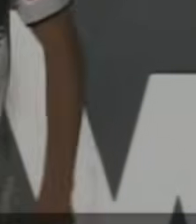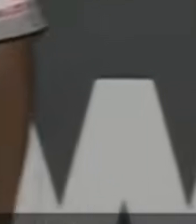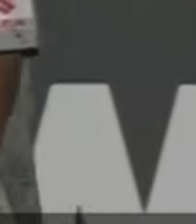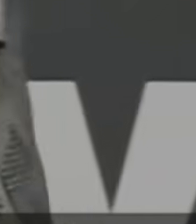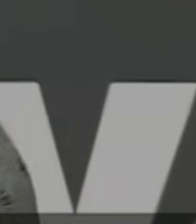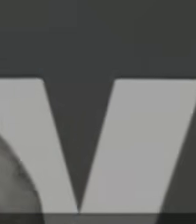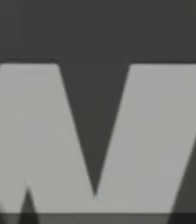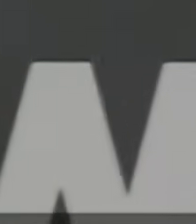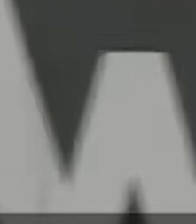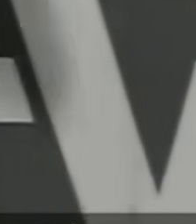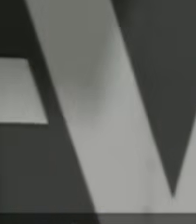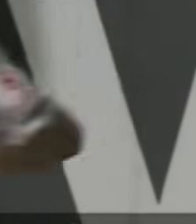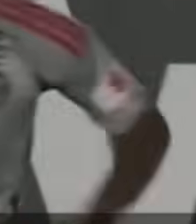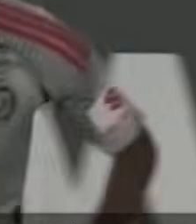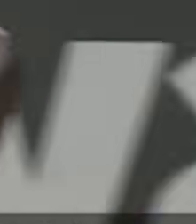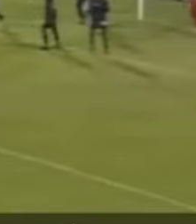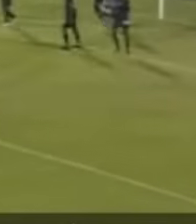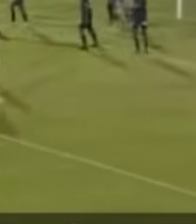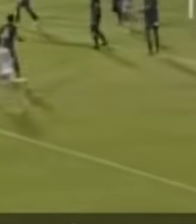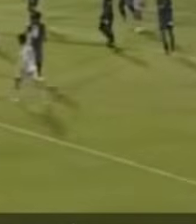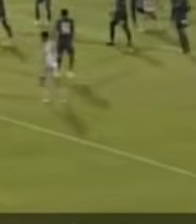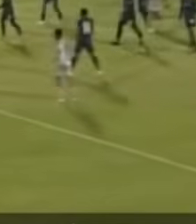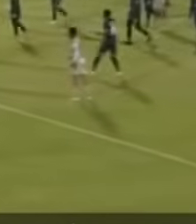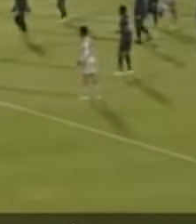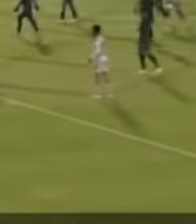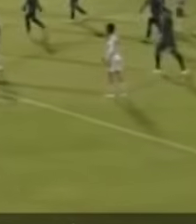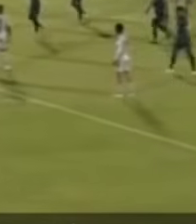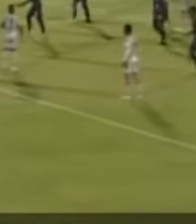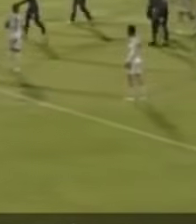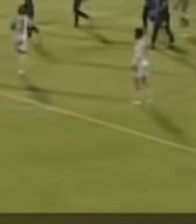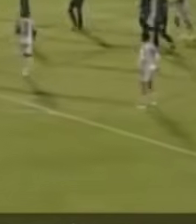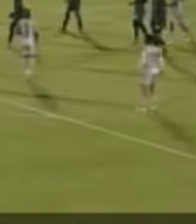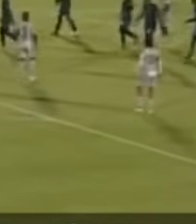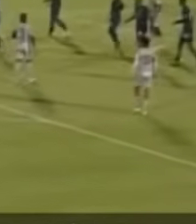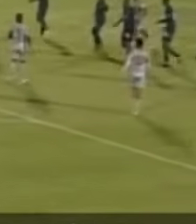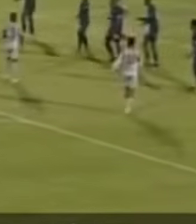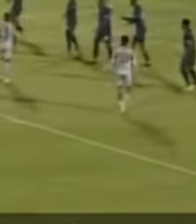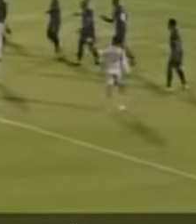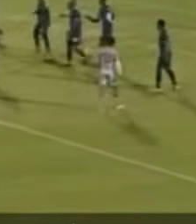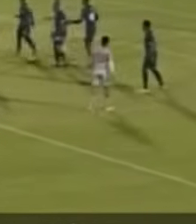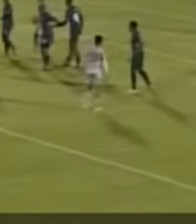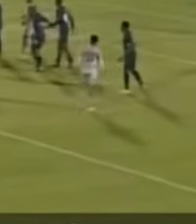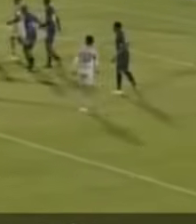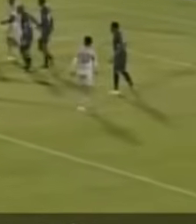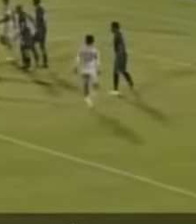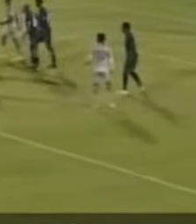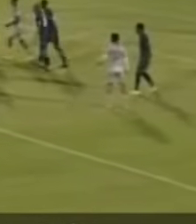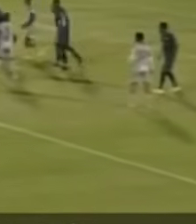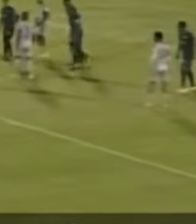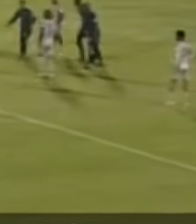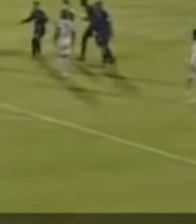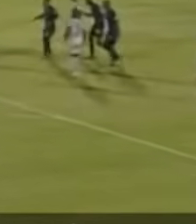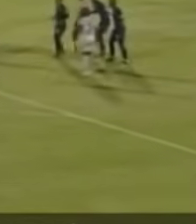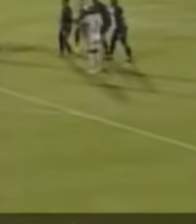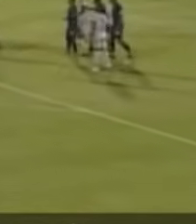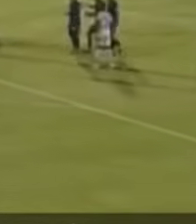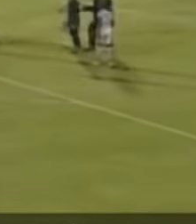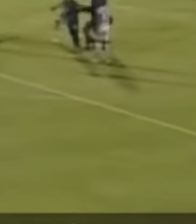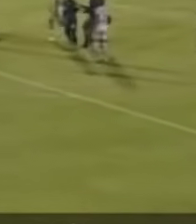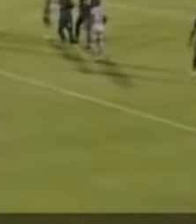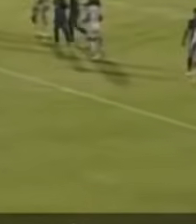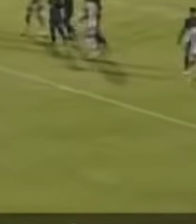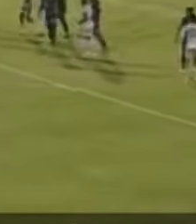Bay defensive, because the Pirates is not going to stop until they get that equalizer. So they will come, but it's important then when Richards Bay, whenever they